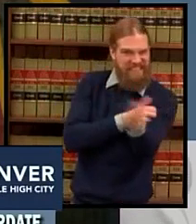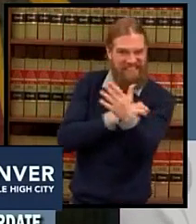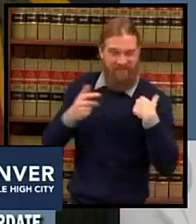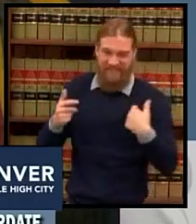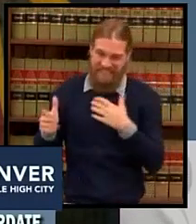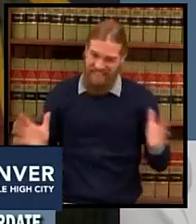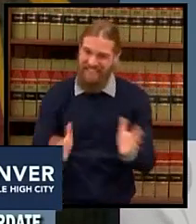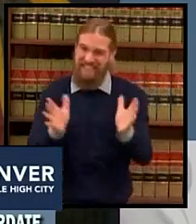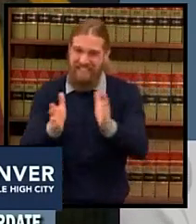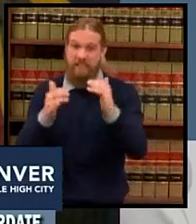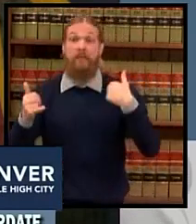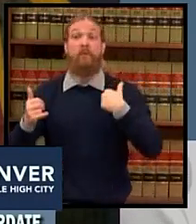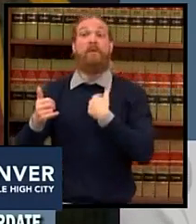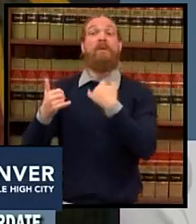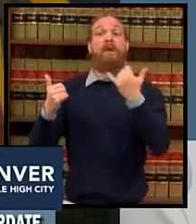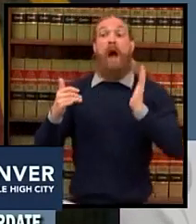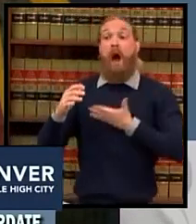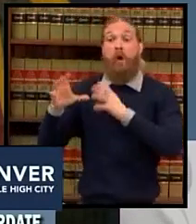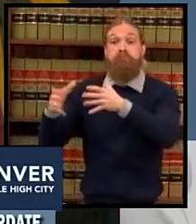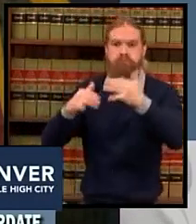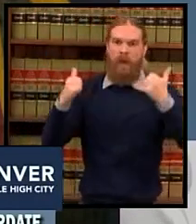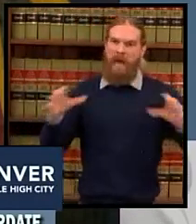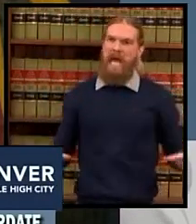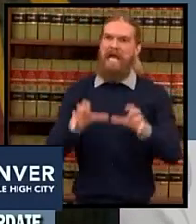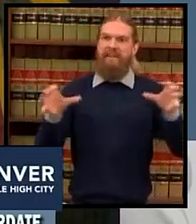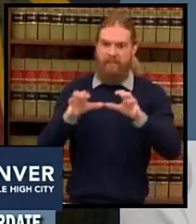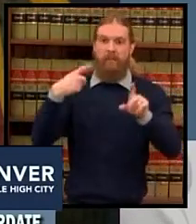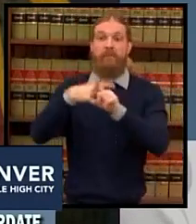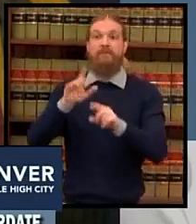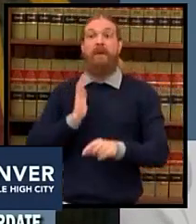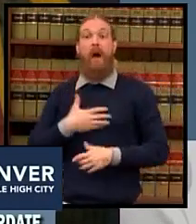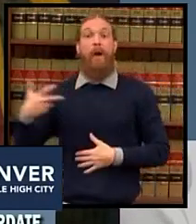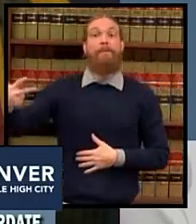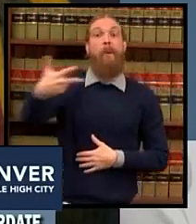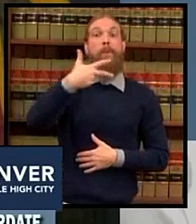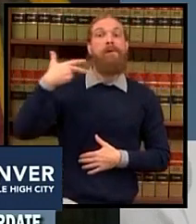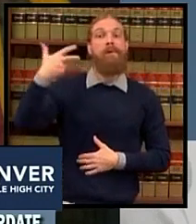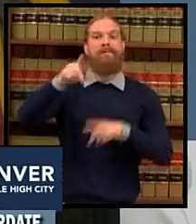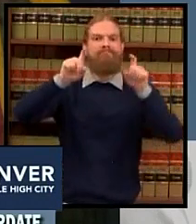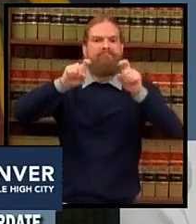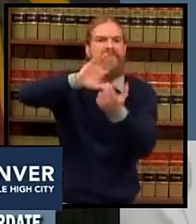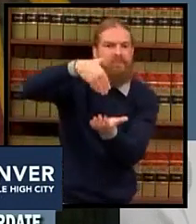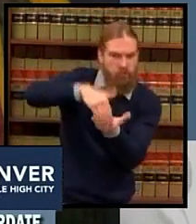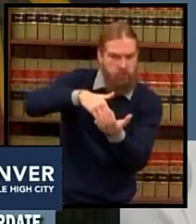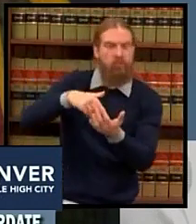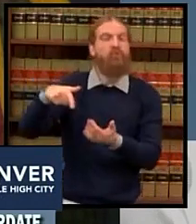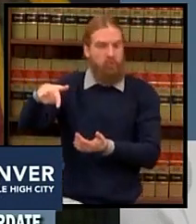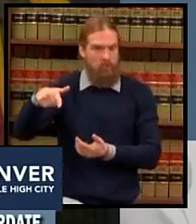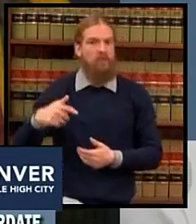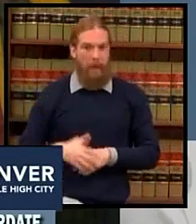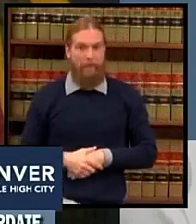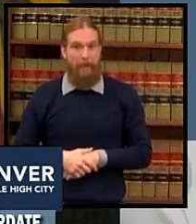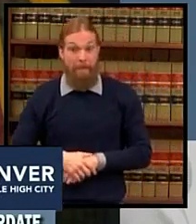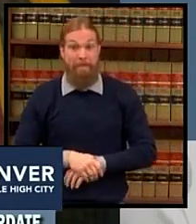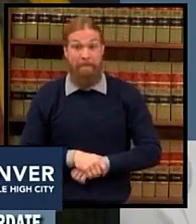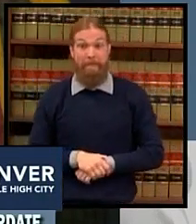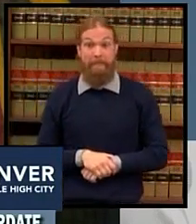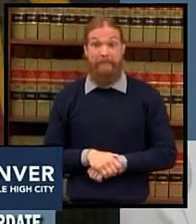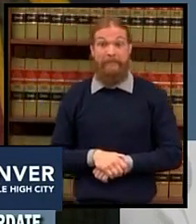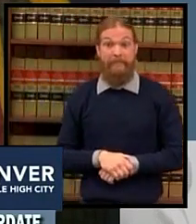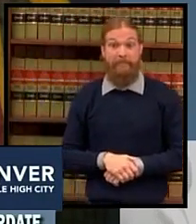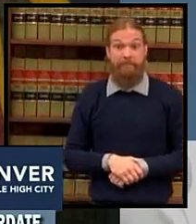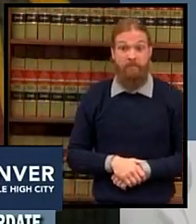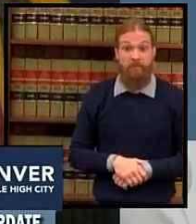have mobile units that are going to be moving around to do that as well. So as they meet the eligibility, we're going to get